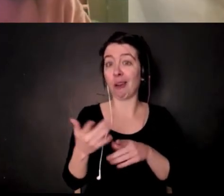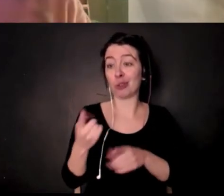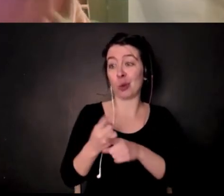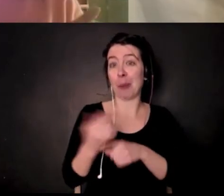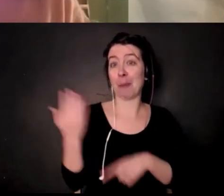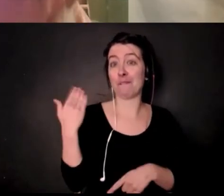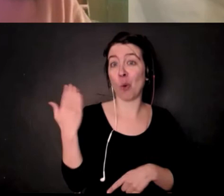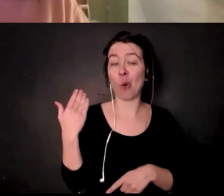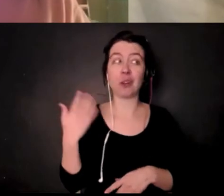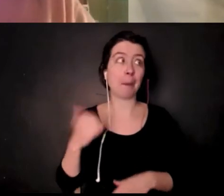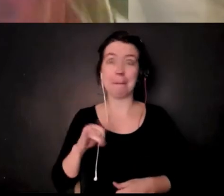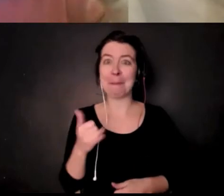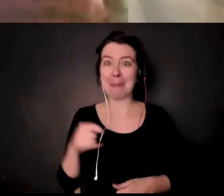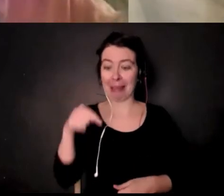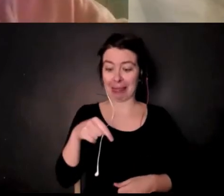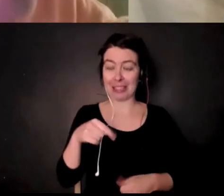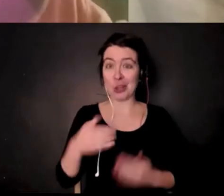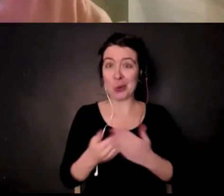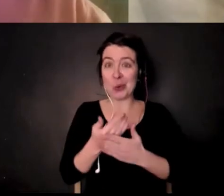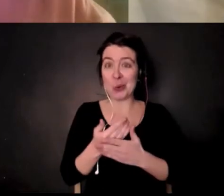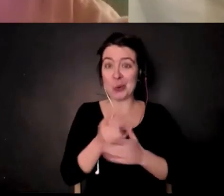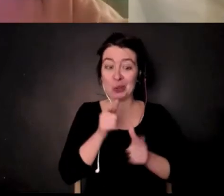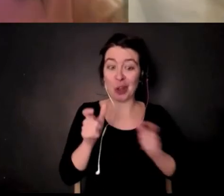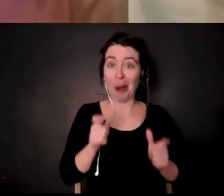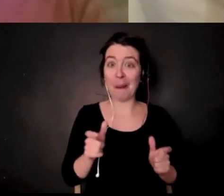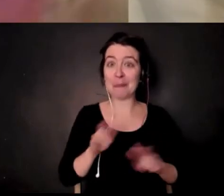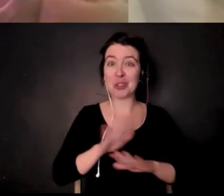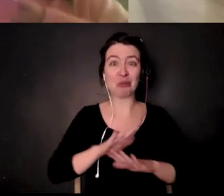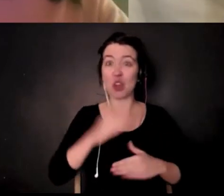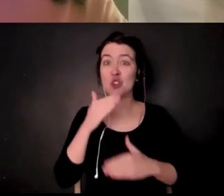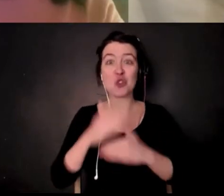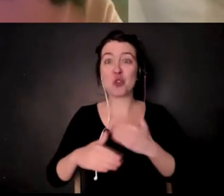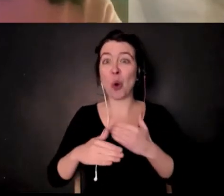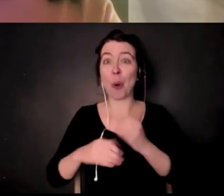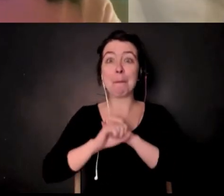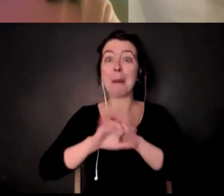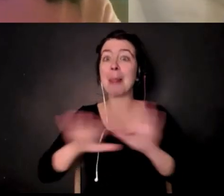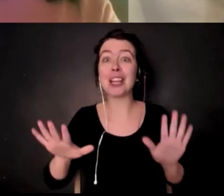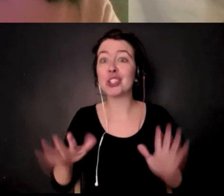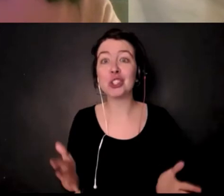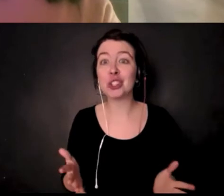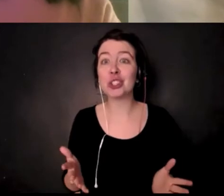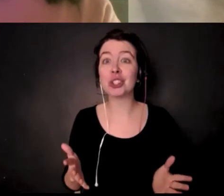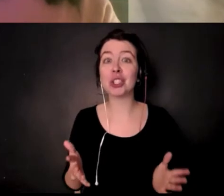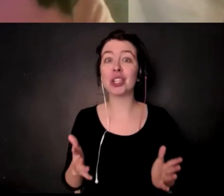us. It might just be literally a set of terms that we create, so we can just step out of